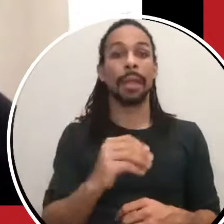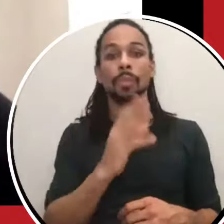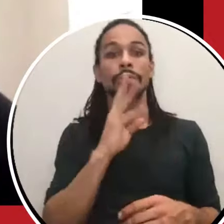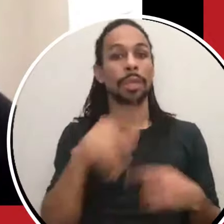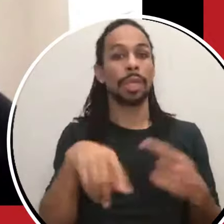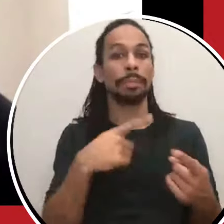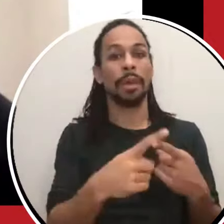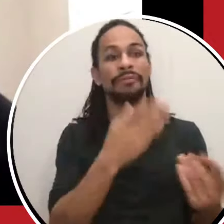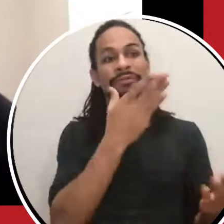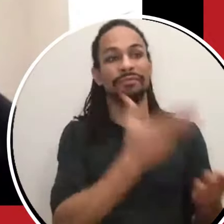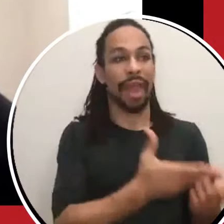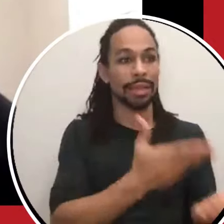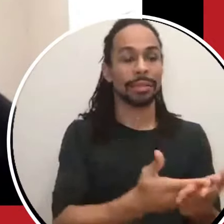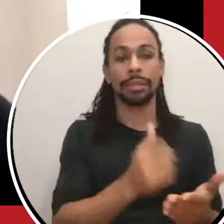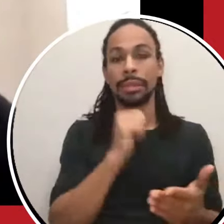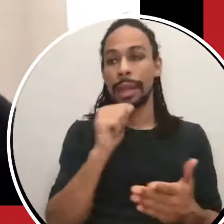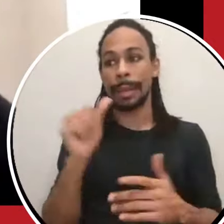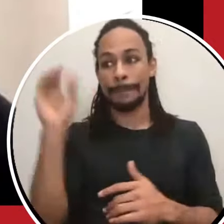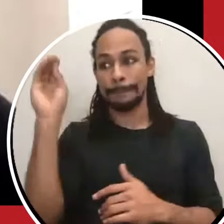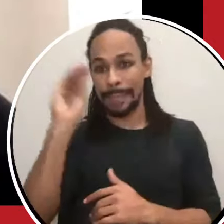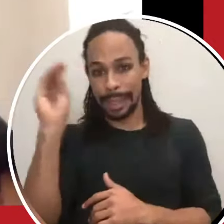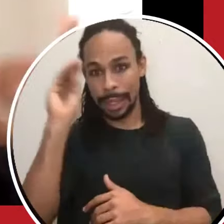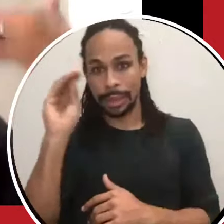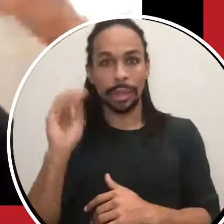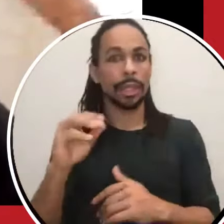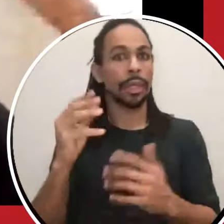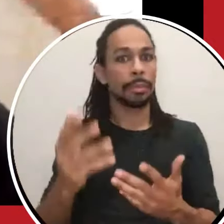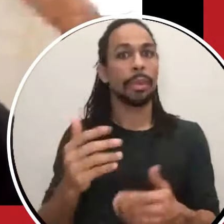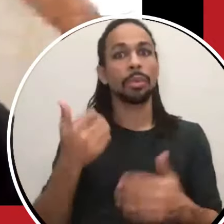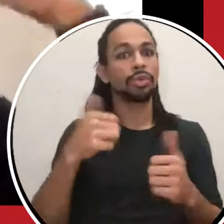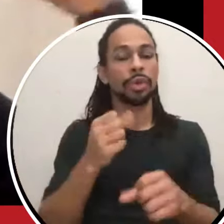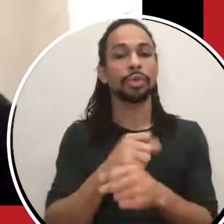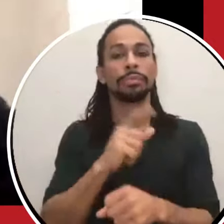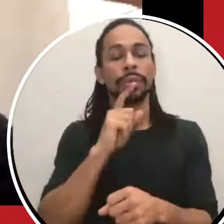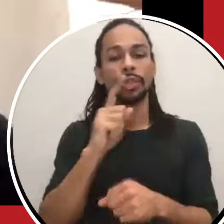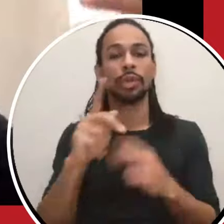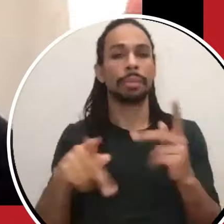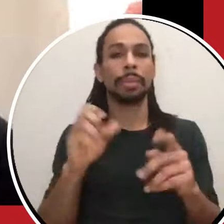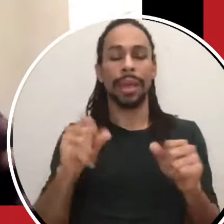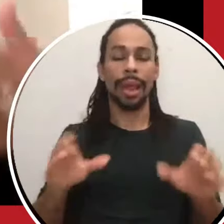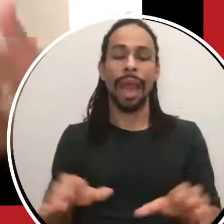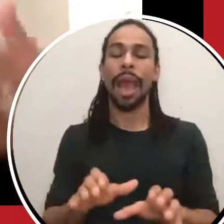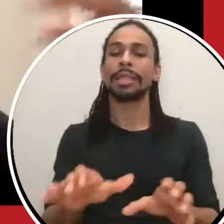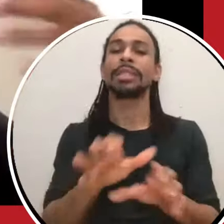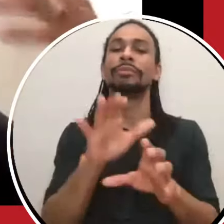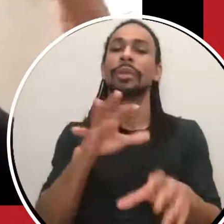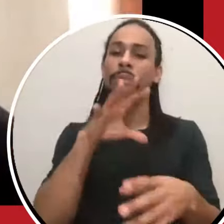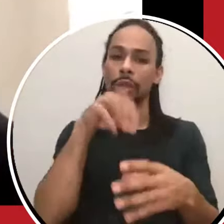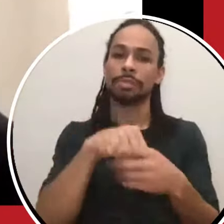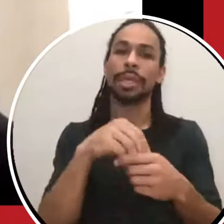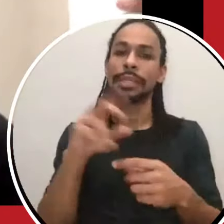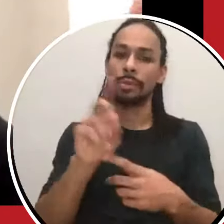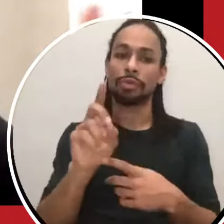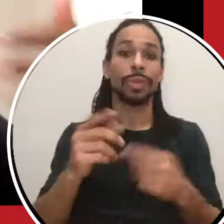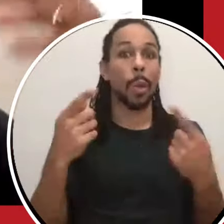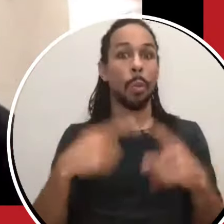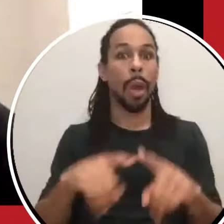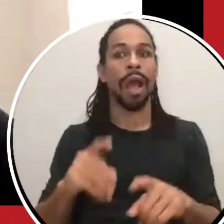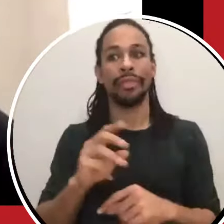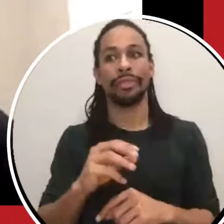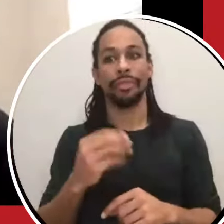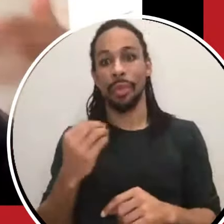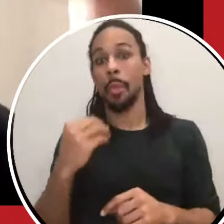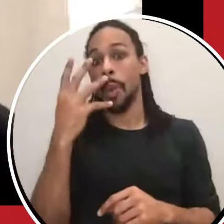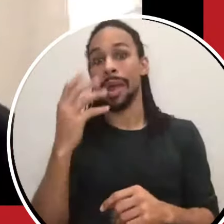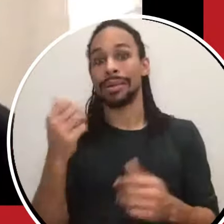for all of us to actually be able to actively participate in democracy while the white right, the white supremacist right, actively does everything in its power